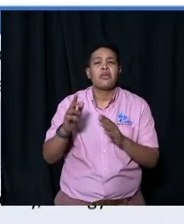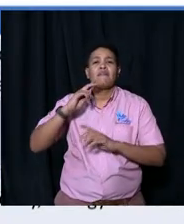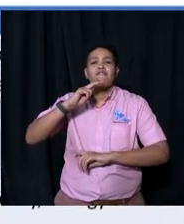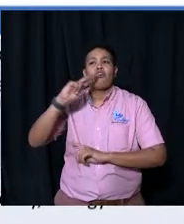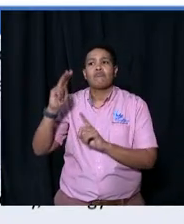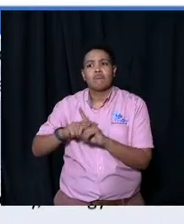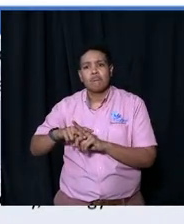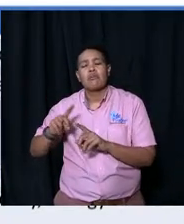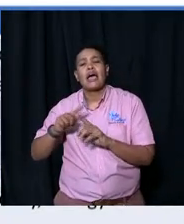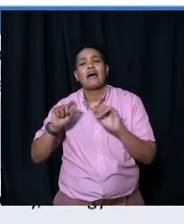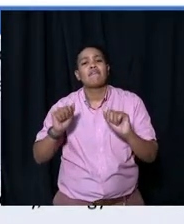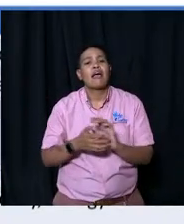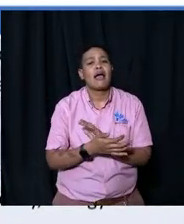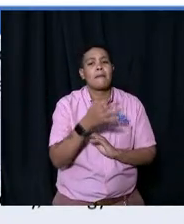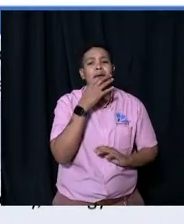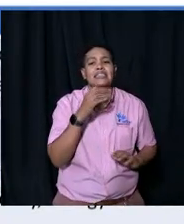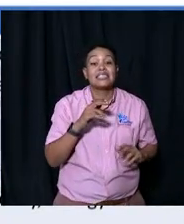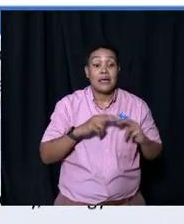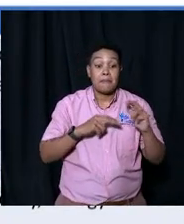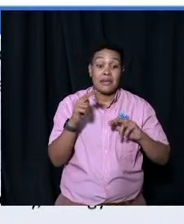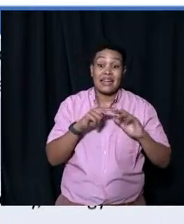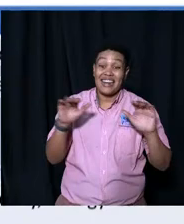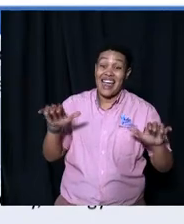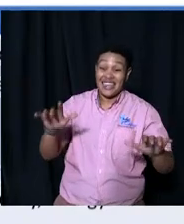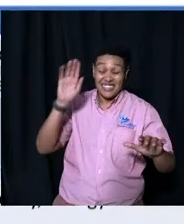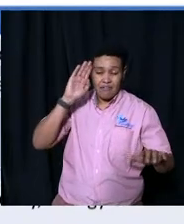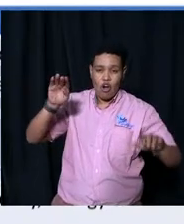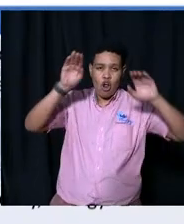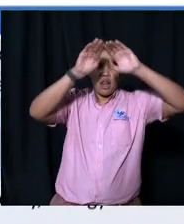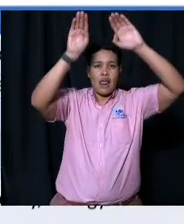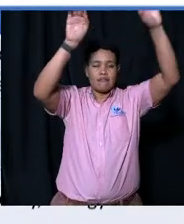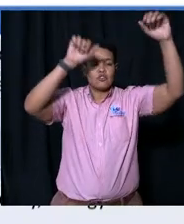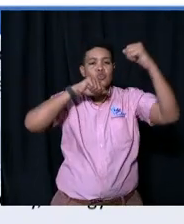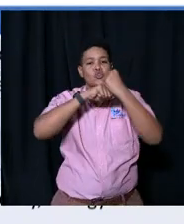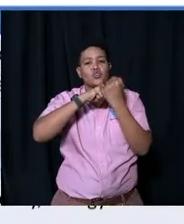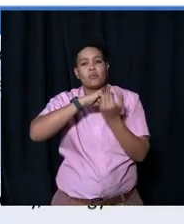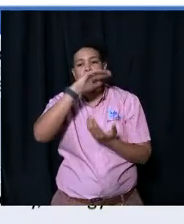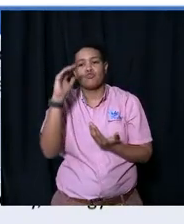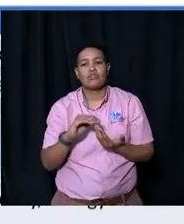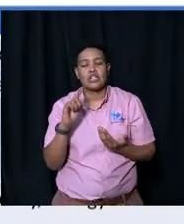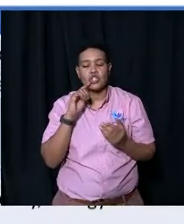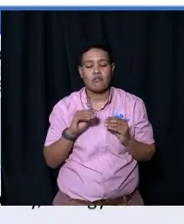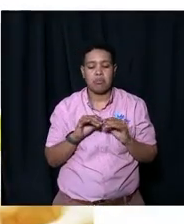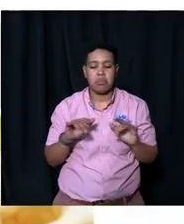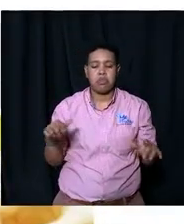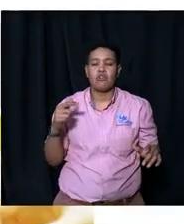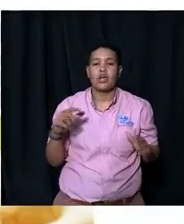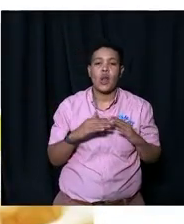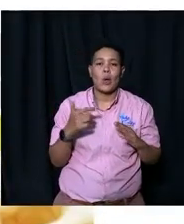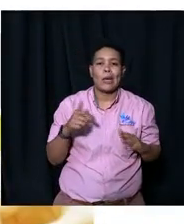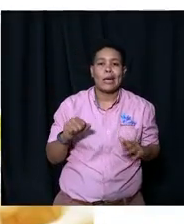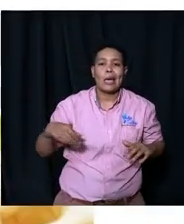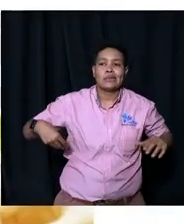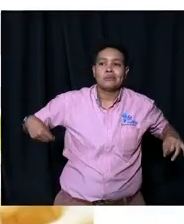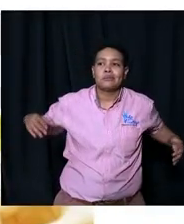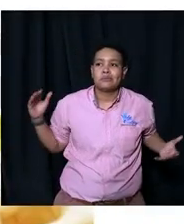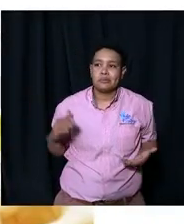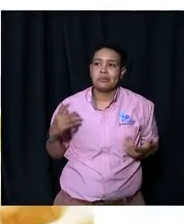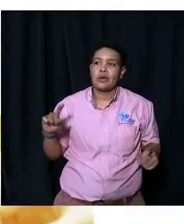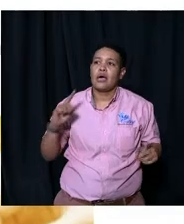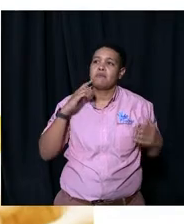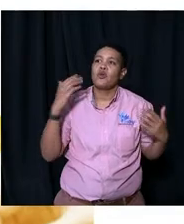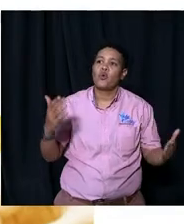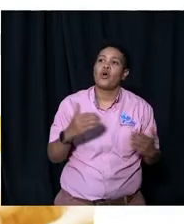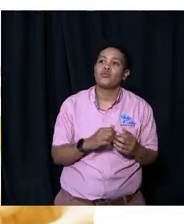of capacity-building activities at all levels to support the reduction of greenhouse gas emissions. Moving on to